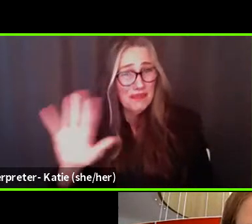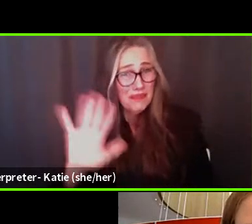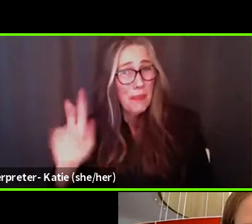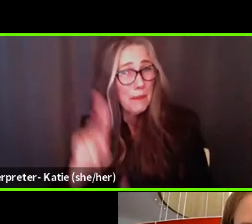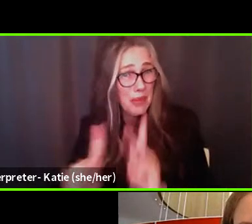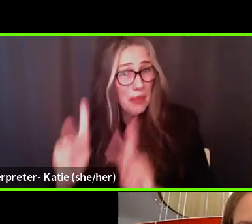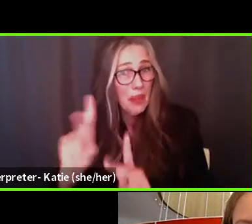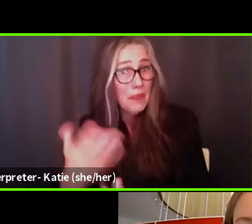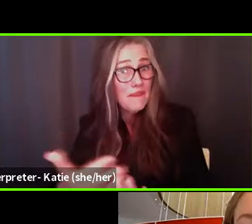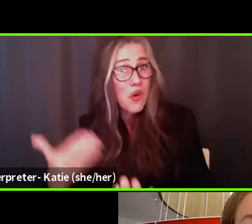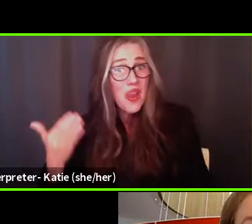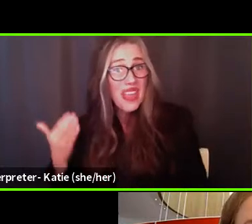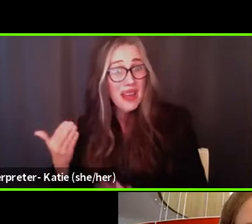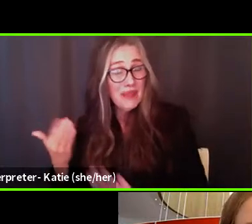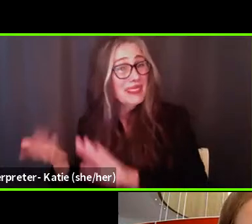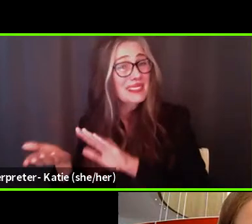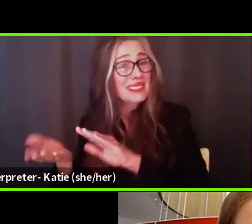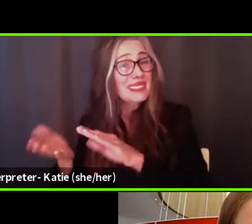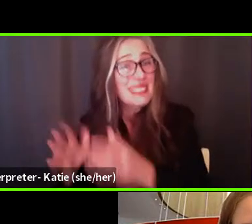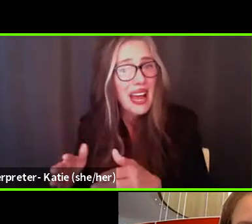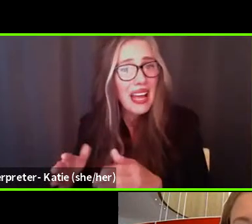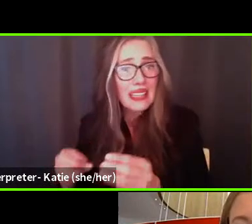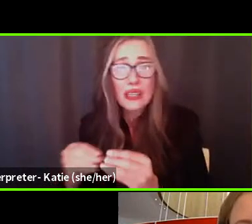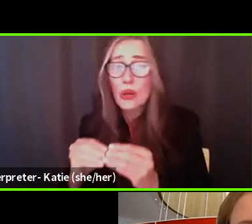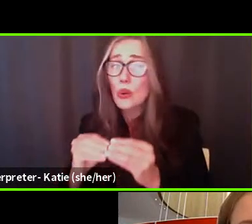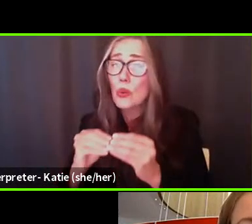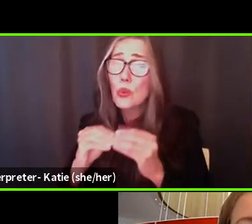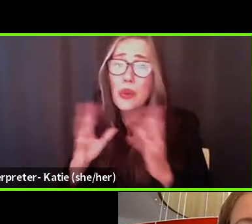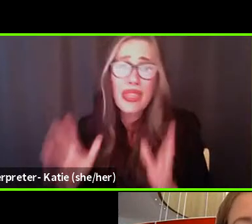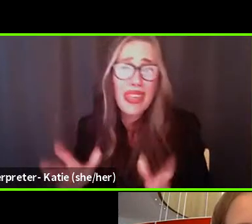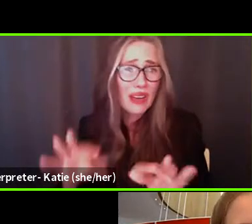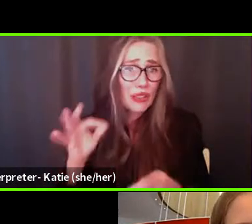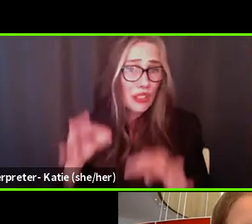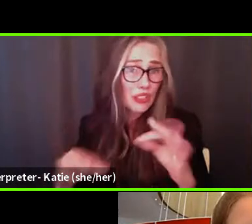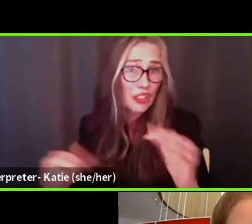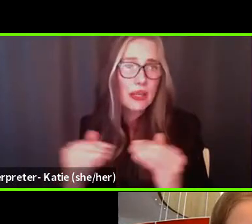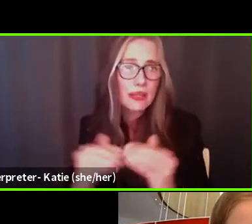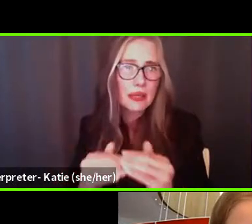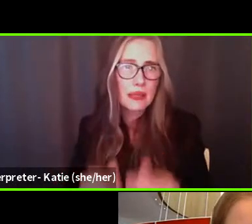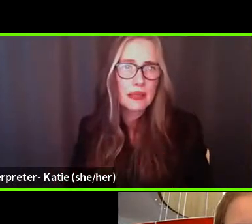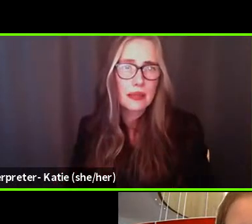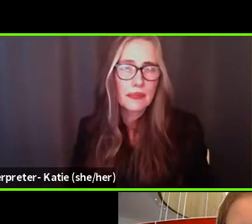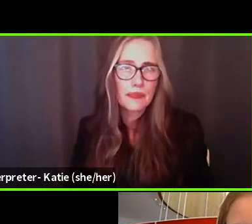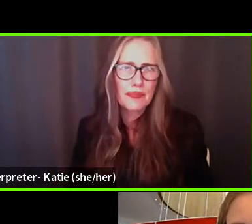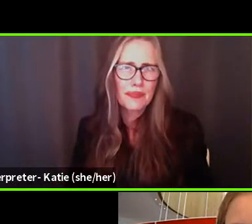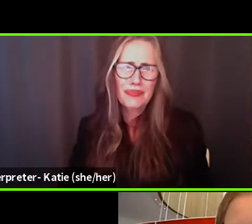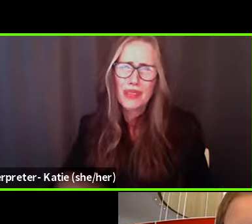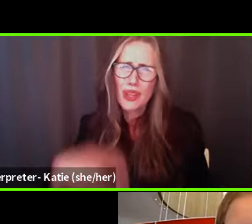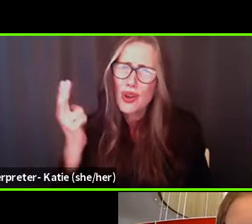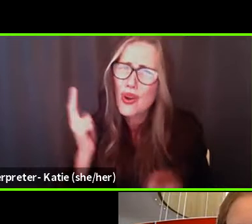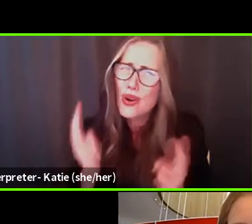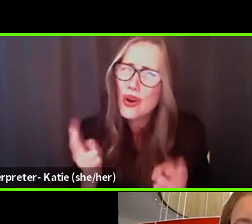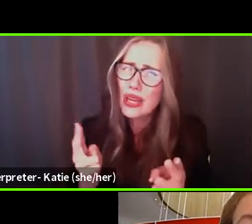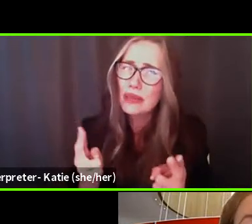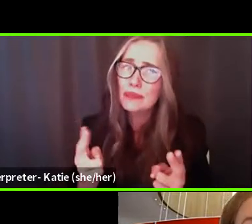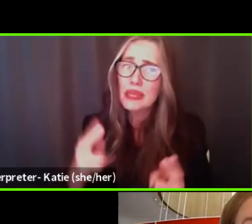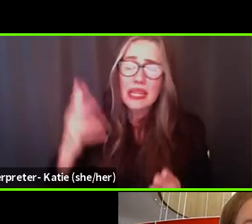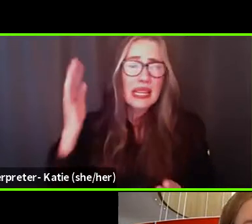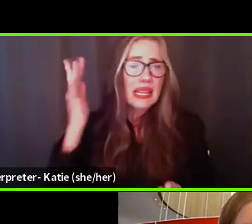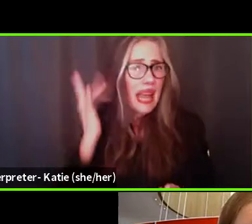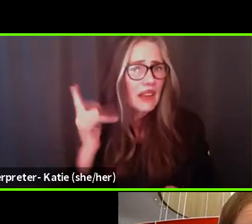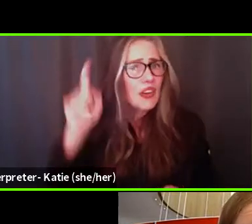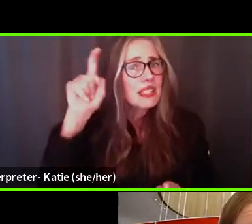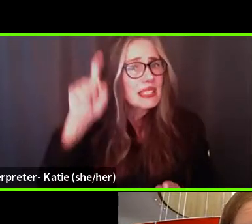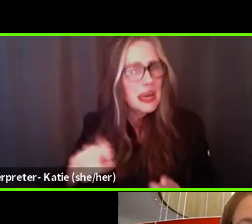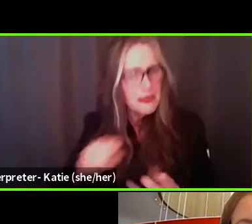justice now more than ever this state needs to commit to addressing its legacy of eugenics and through